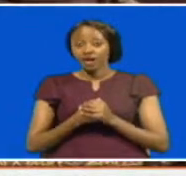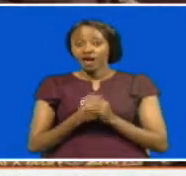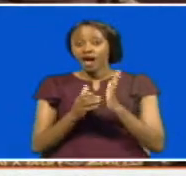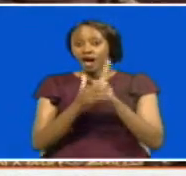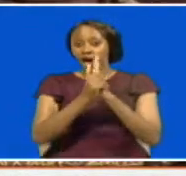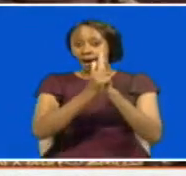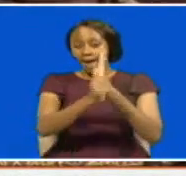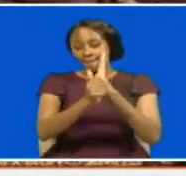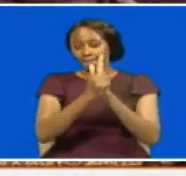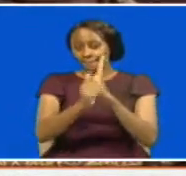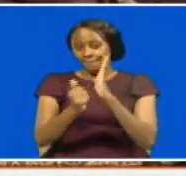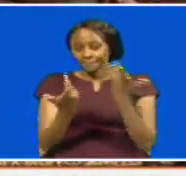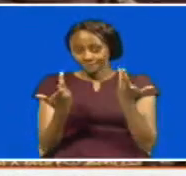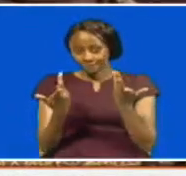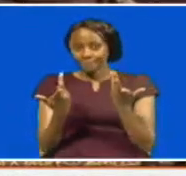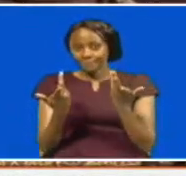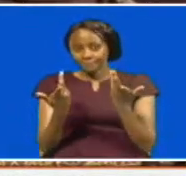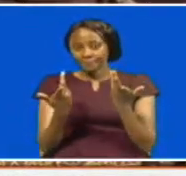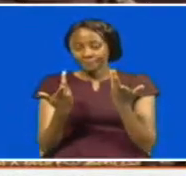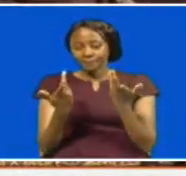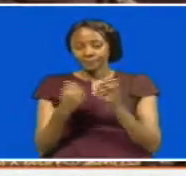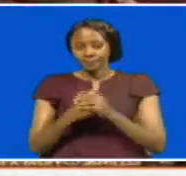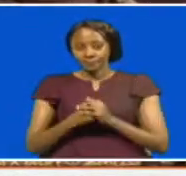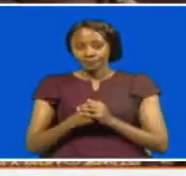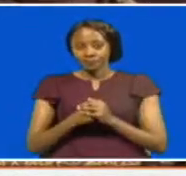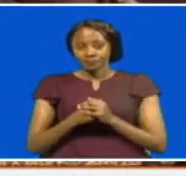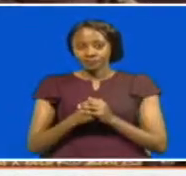experts from outside,